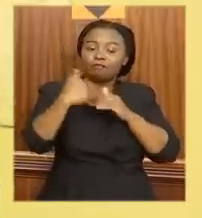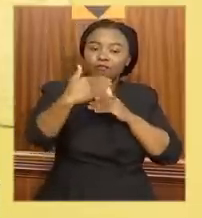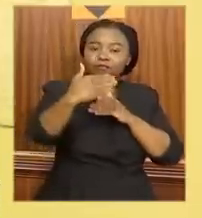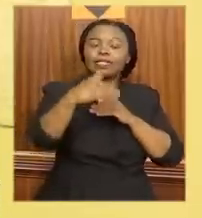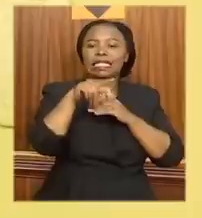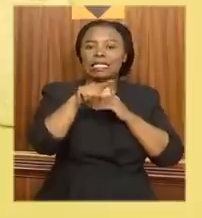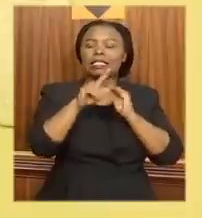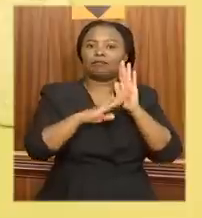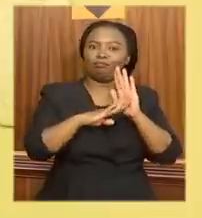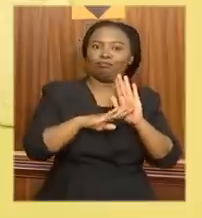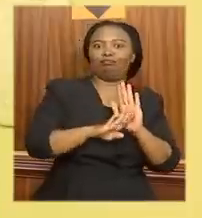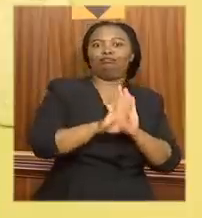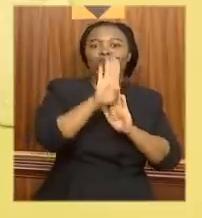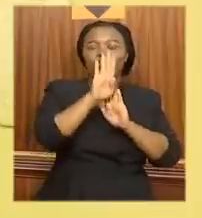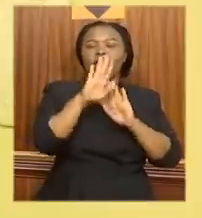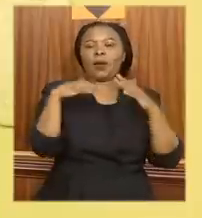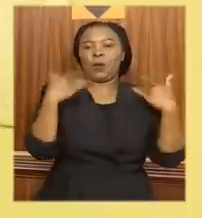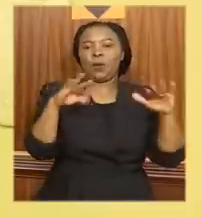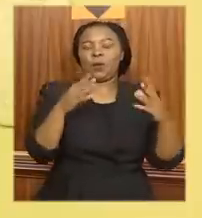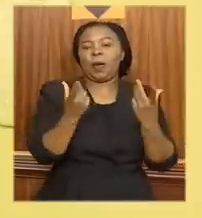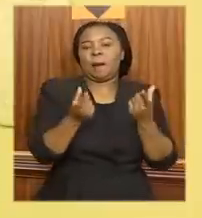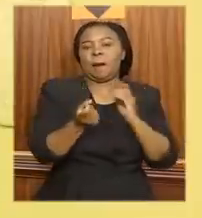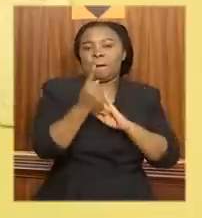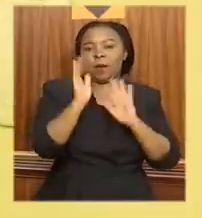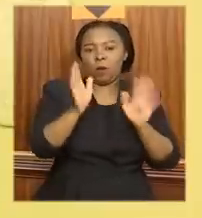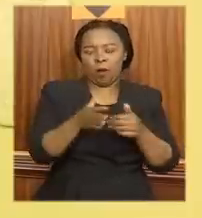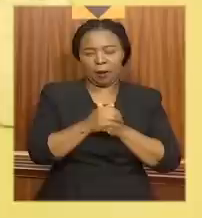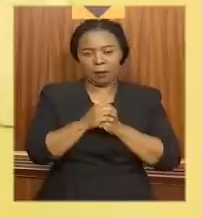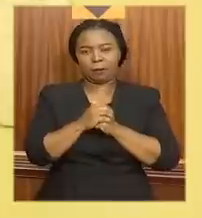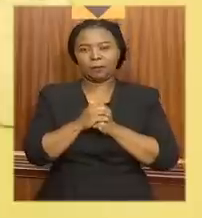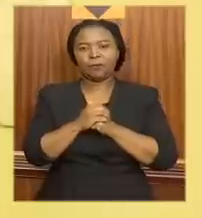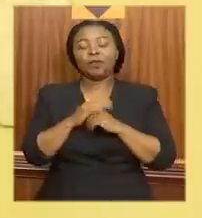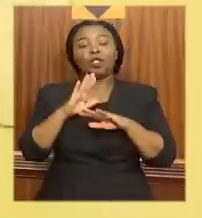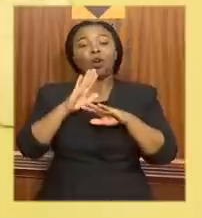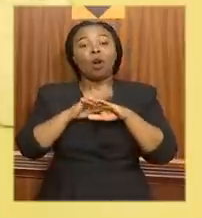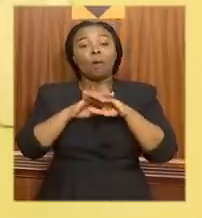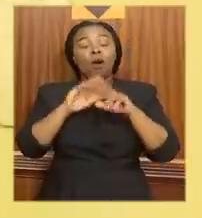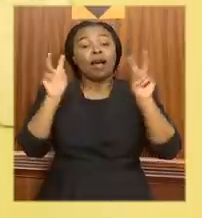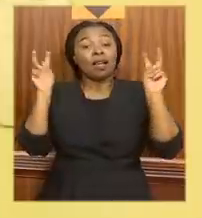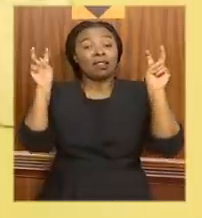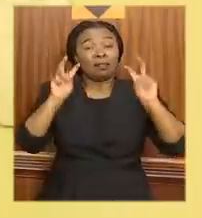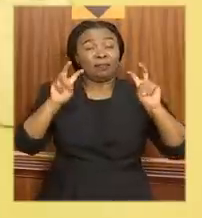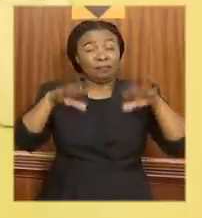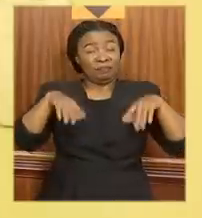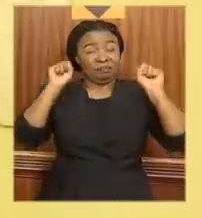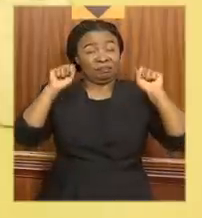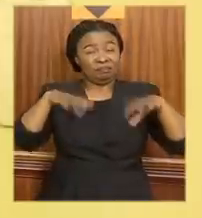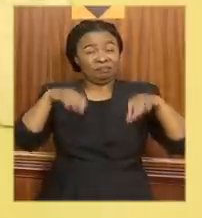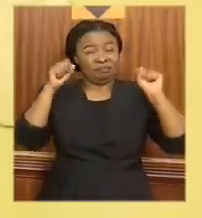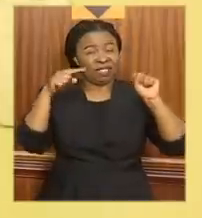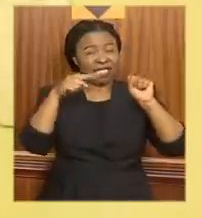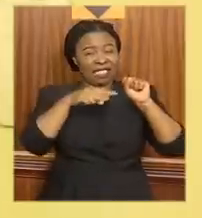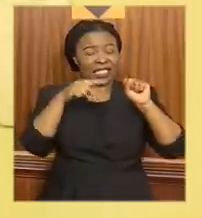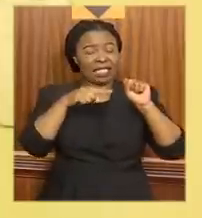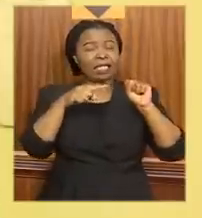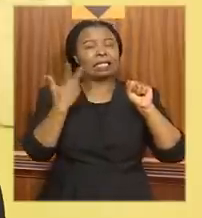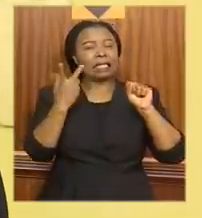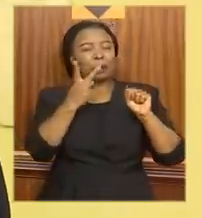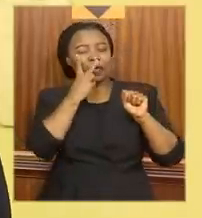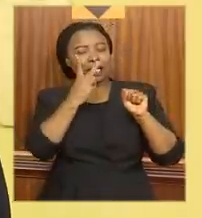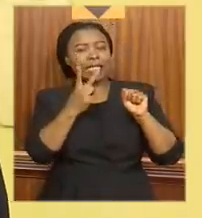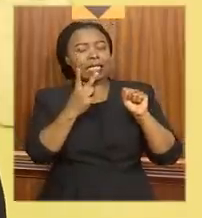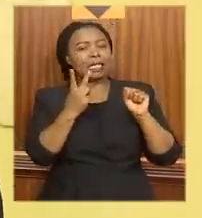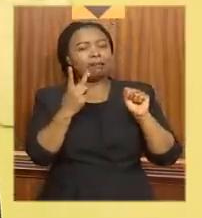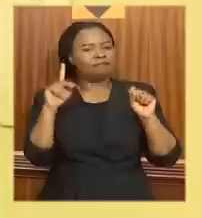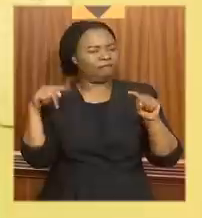What the most recent load shedding has made clear is that the actions we have